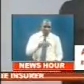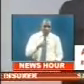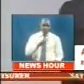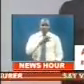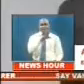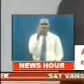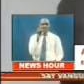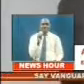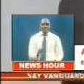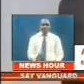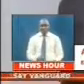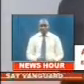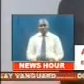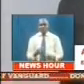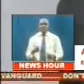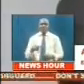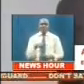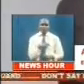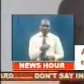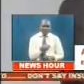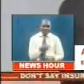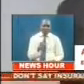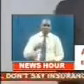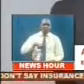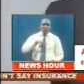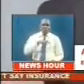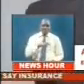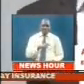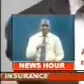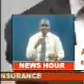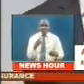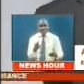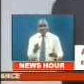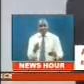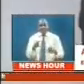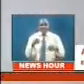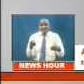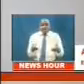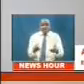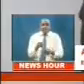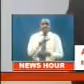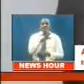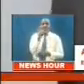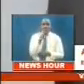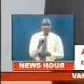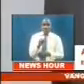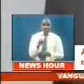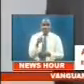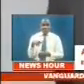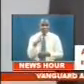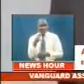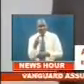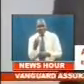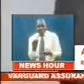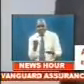and we are on the land of Africa. And we can see that it's